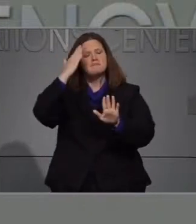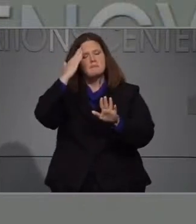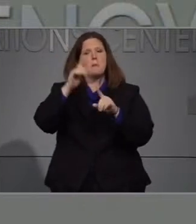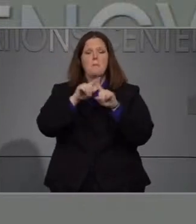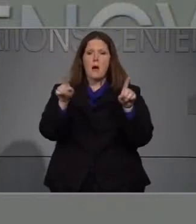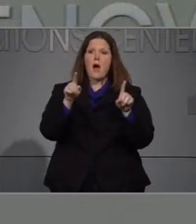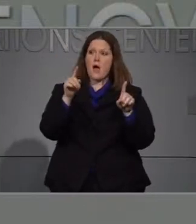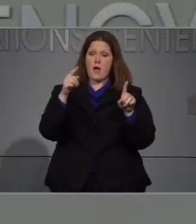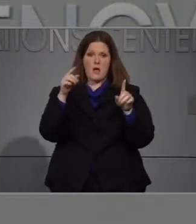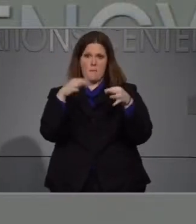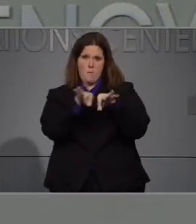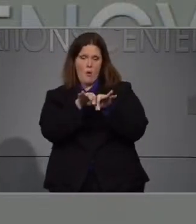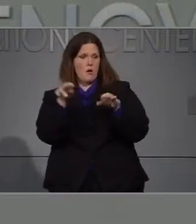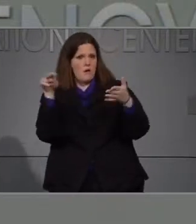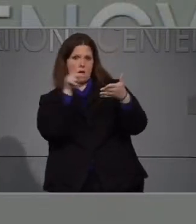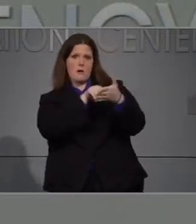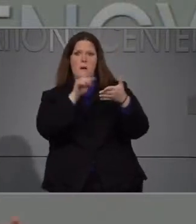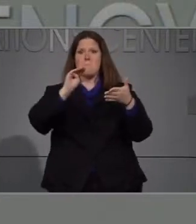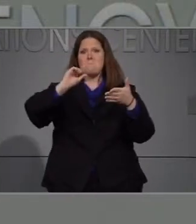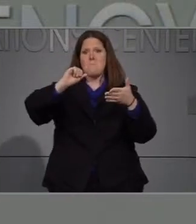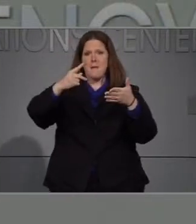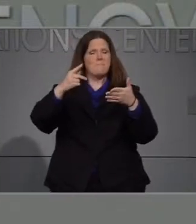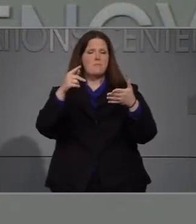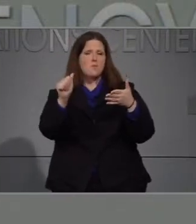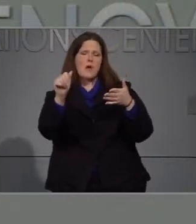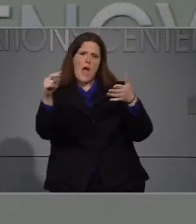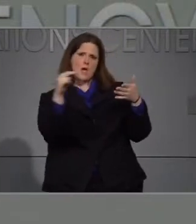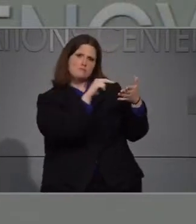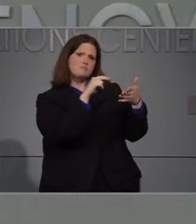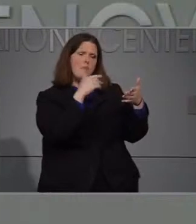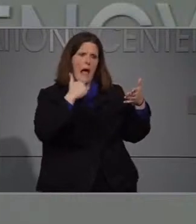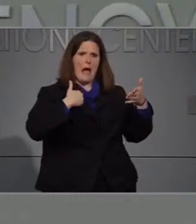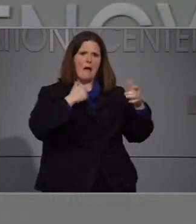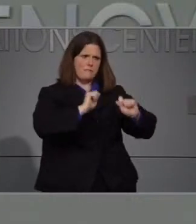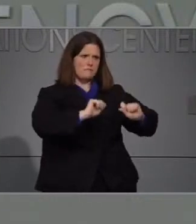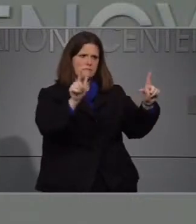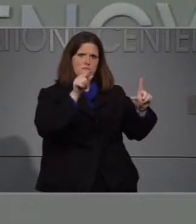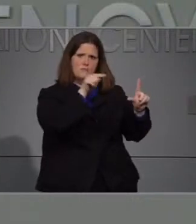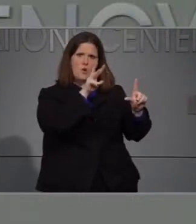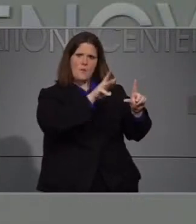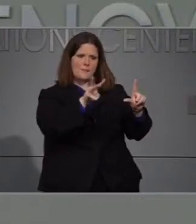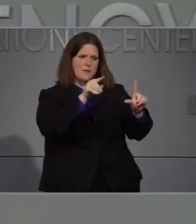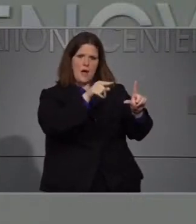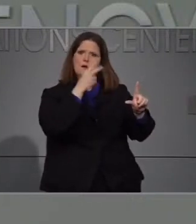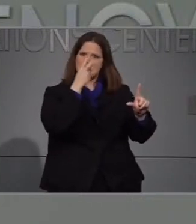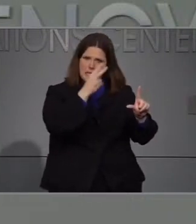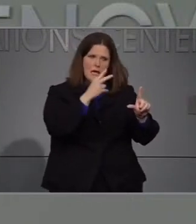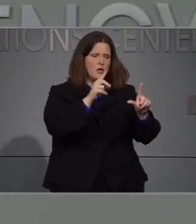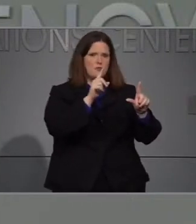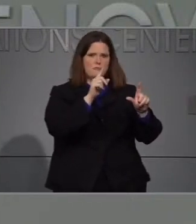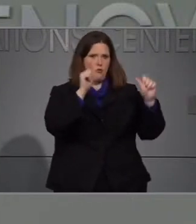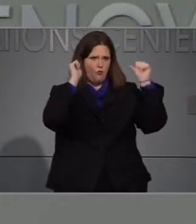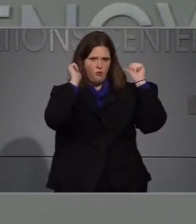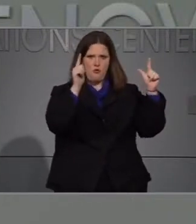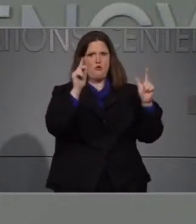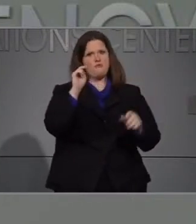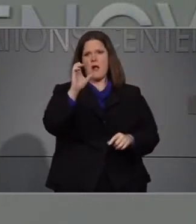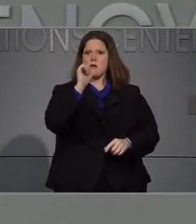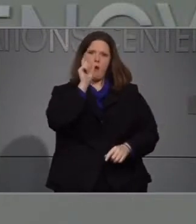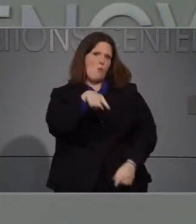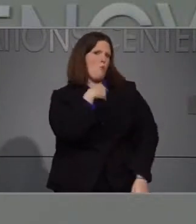like I said, as we look at our map, and you can look right along with us, you look at that, we are really seeing cases in all part of our state right